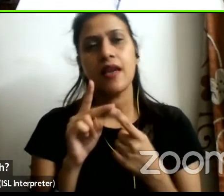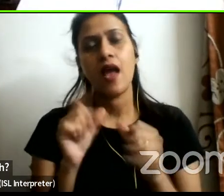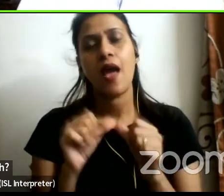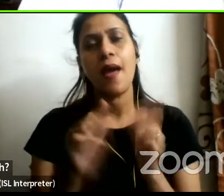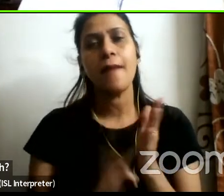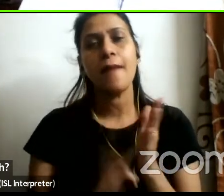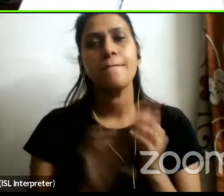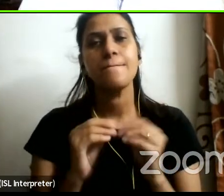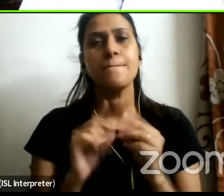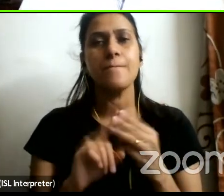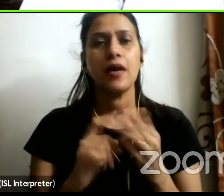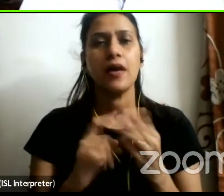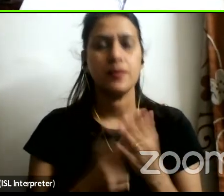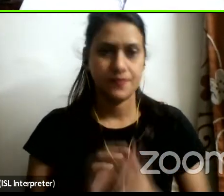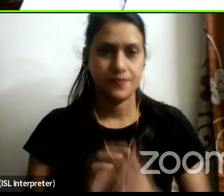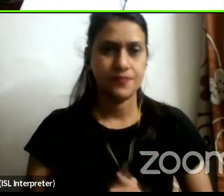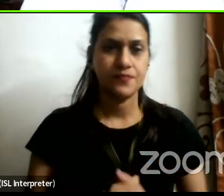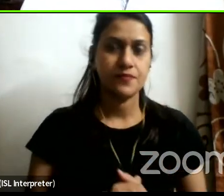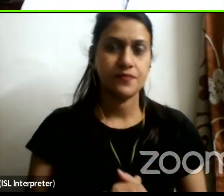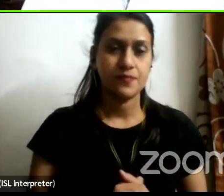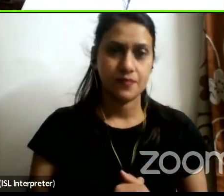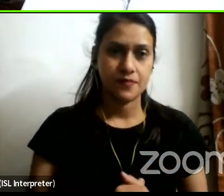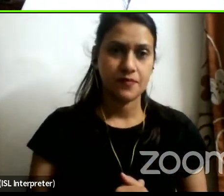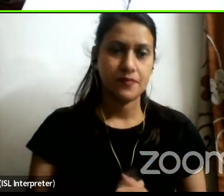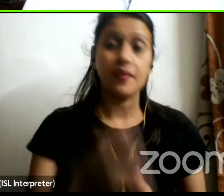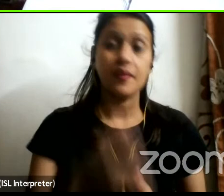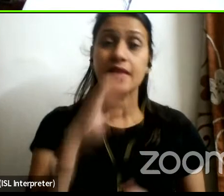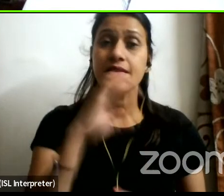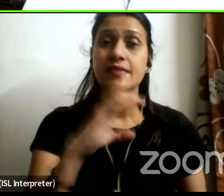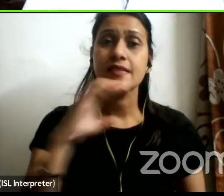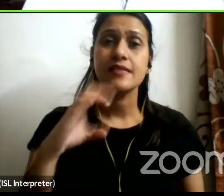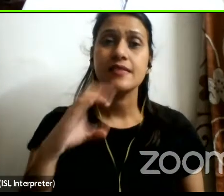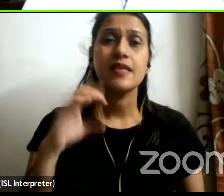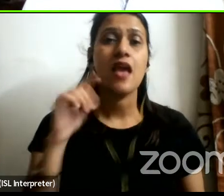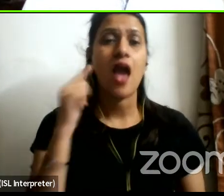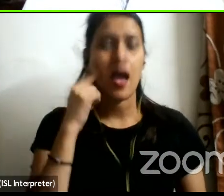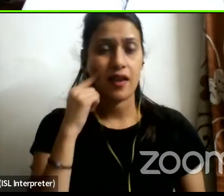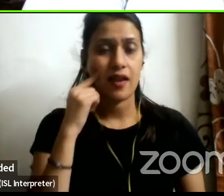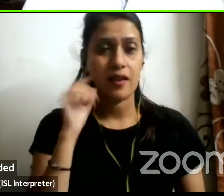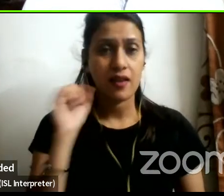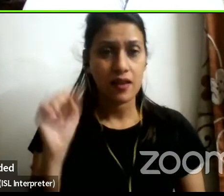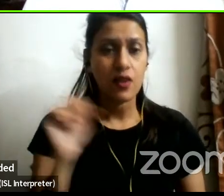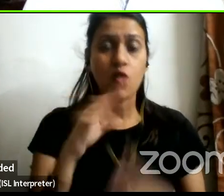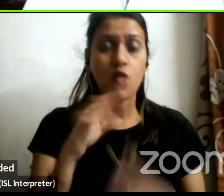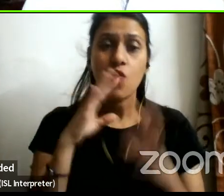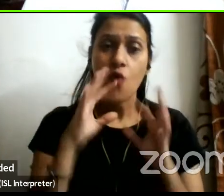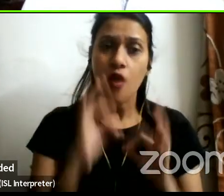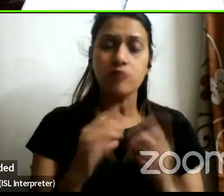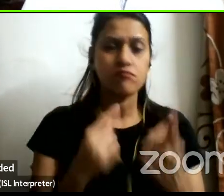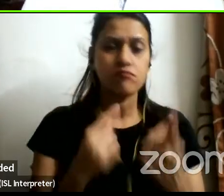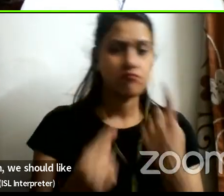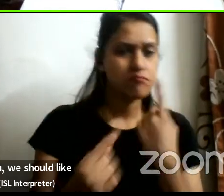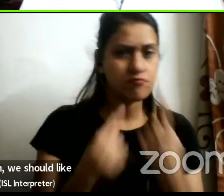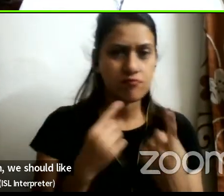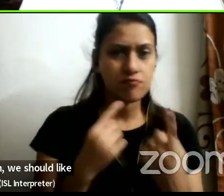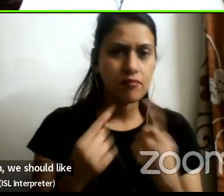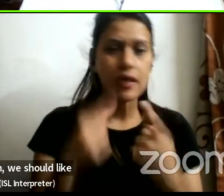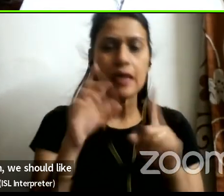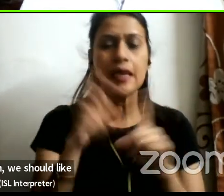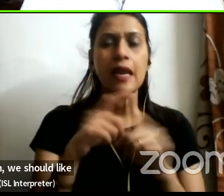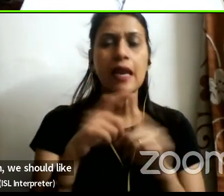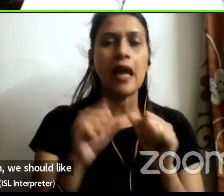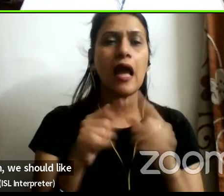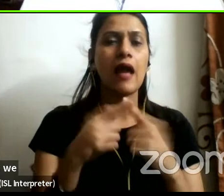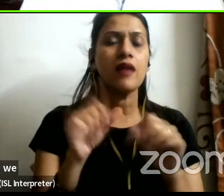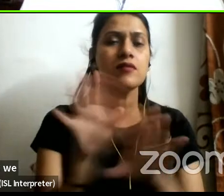of CCI analysis is already grounded in data. I mean, we should acknowledge that. And that we should